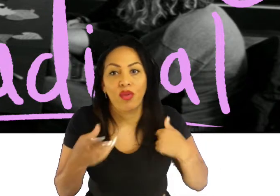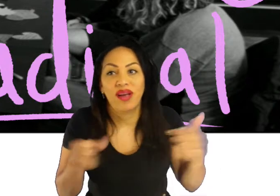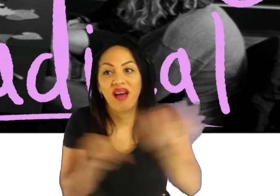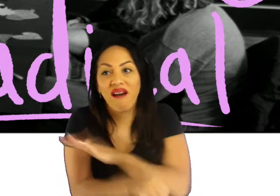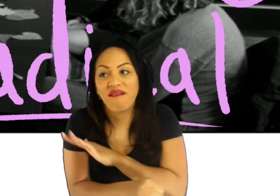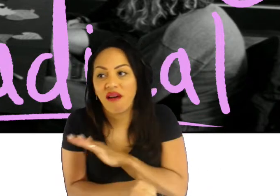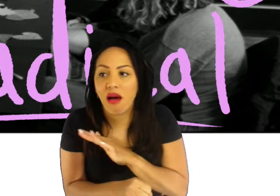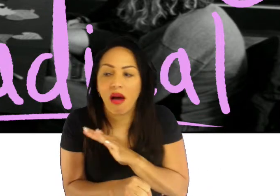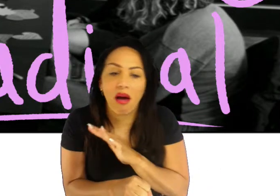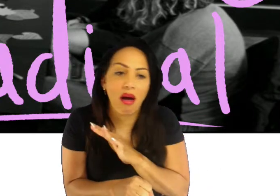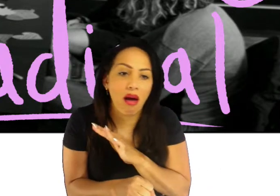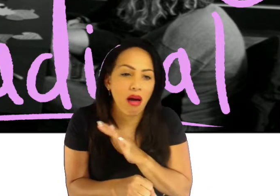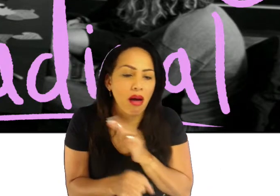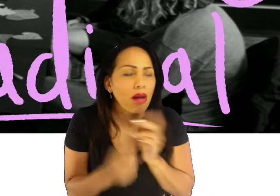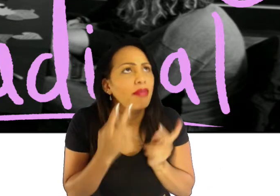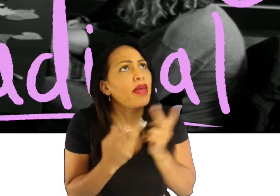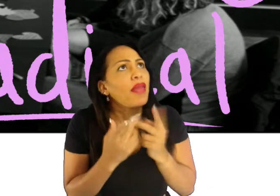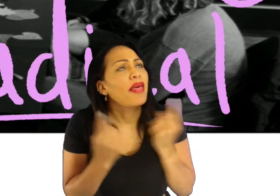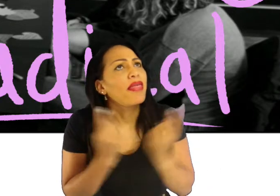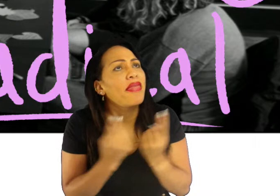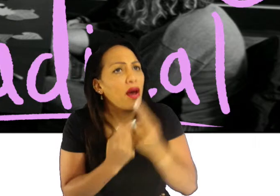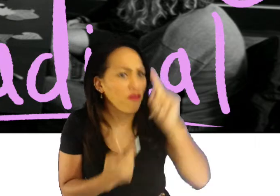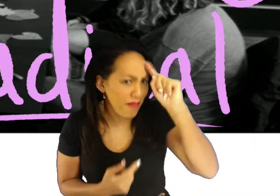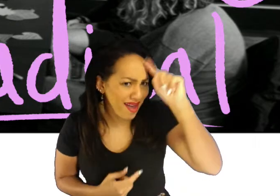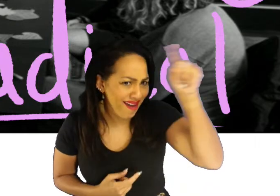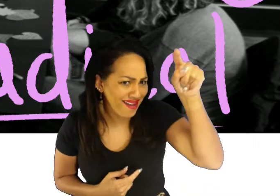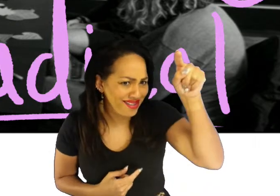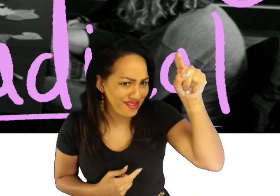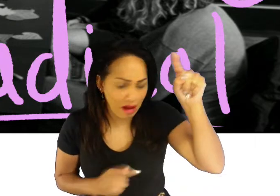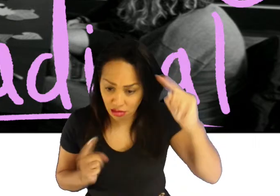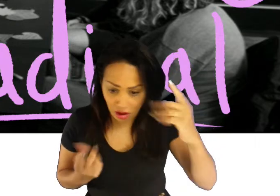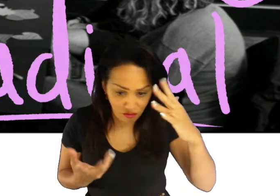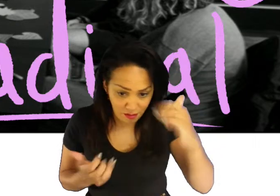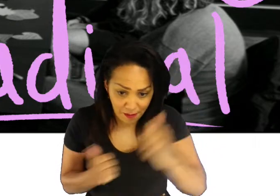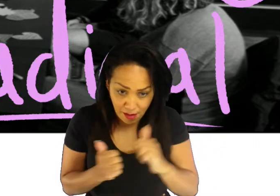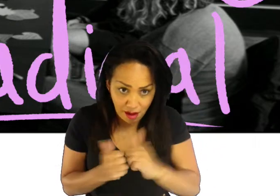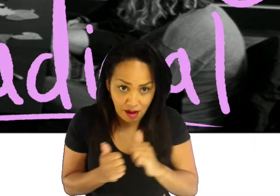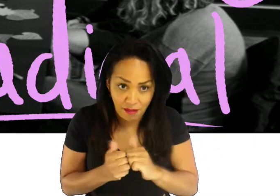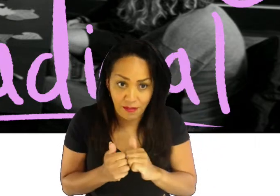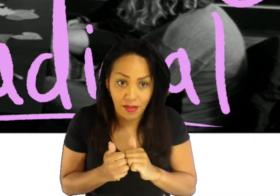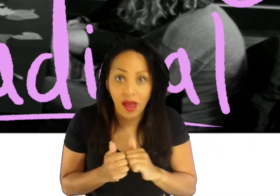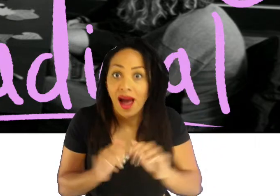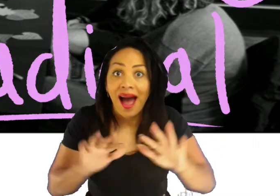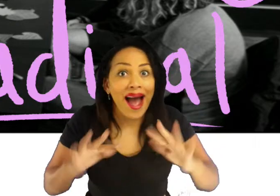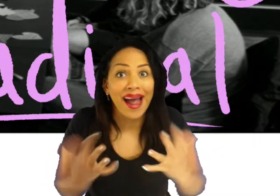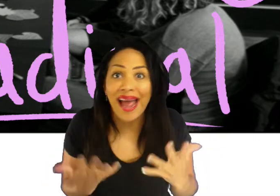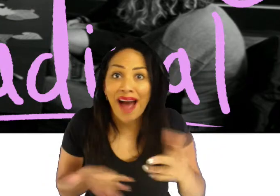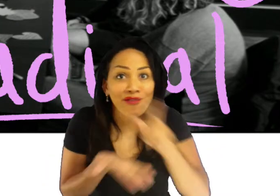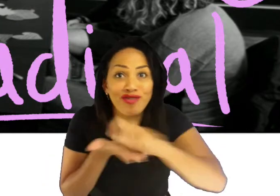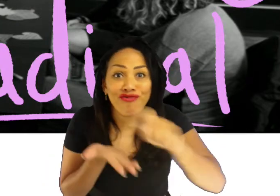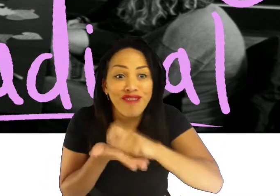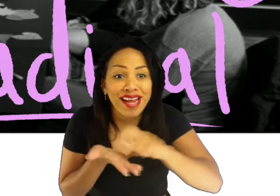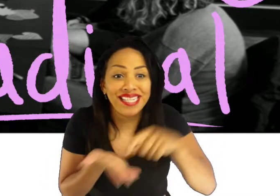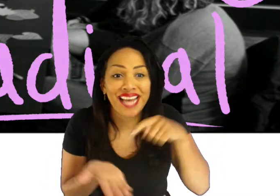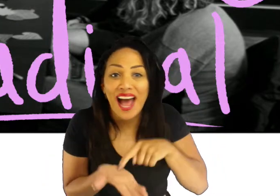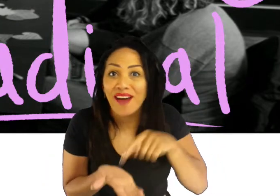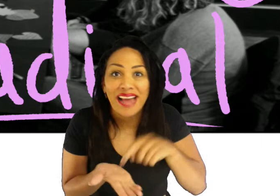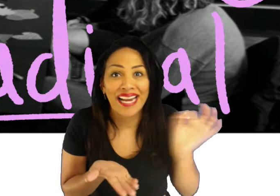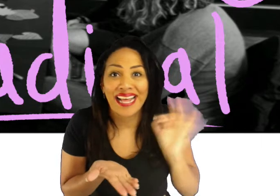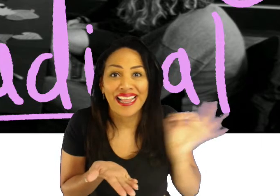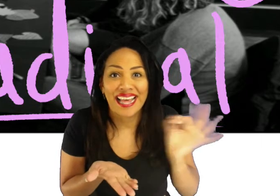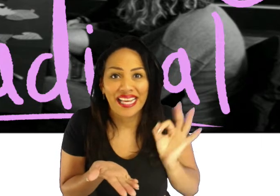something else off the top of my head, and I'm doing these without having written these bits down. That was very